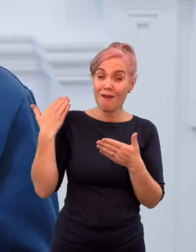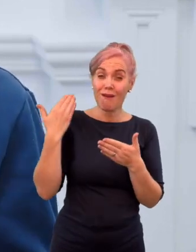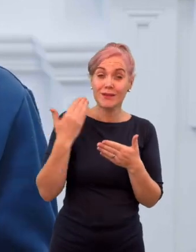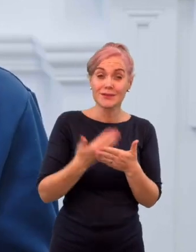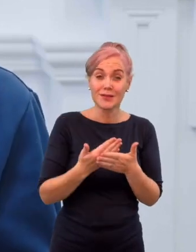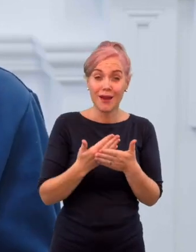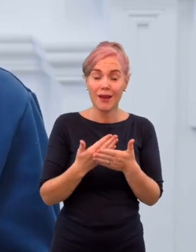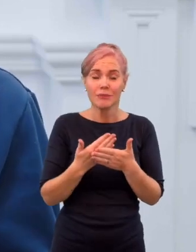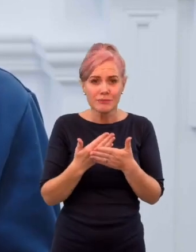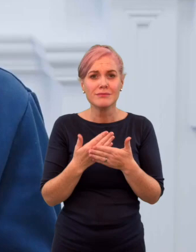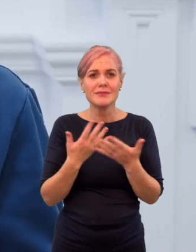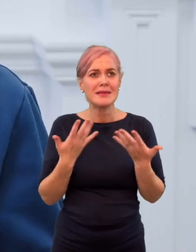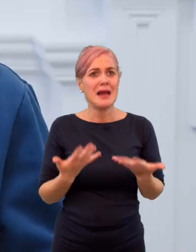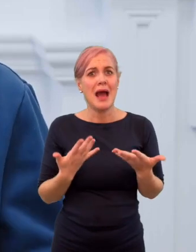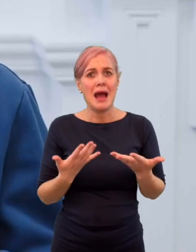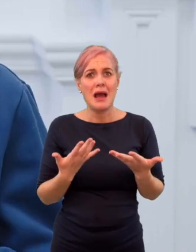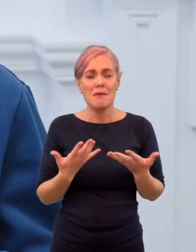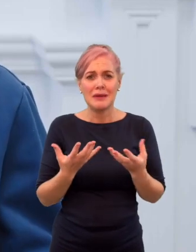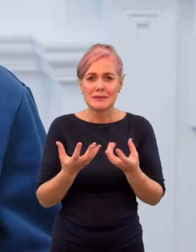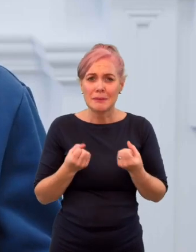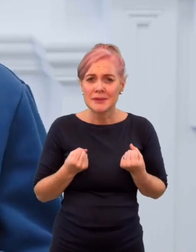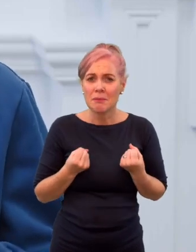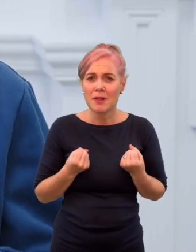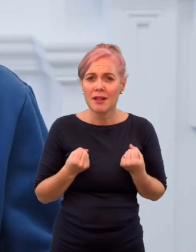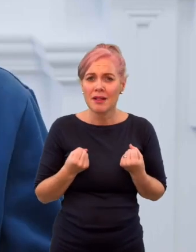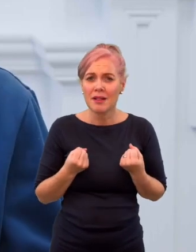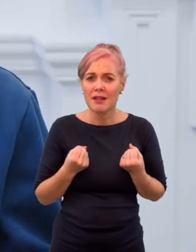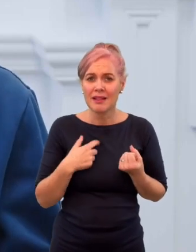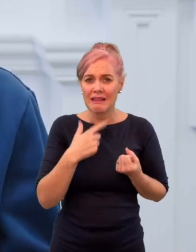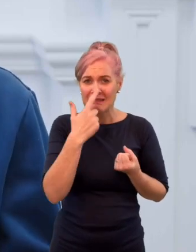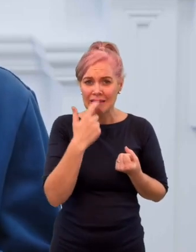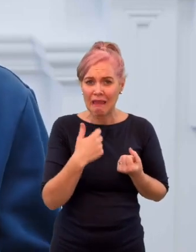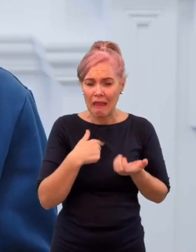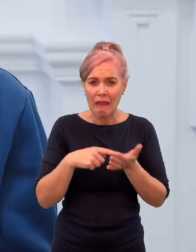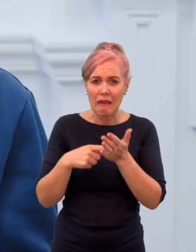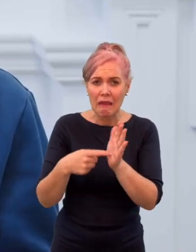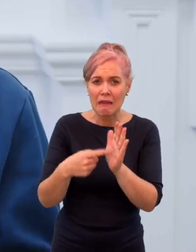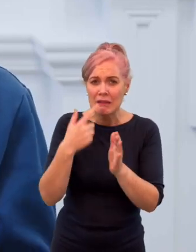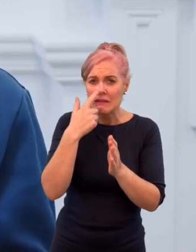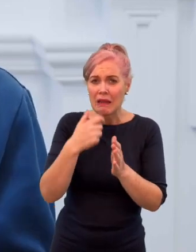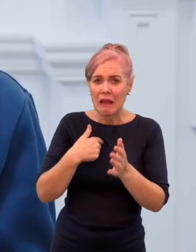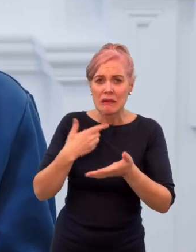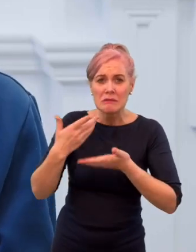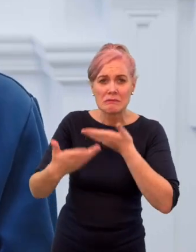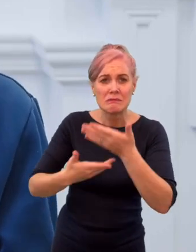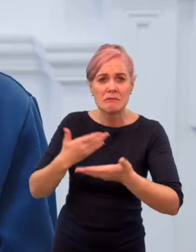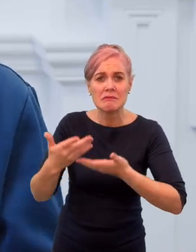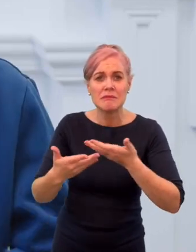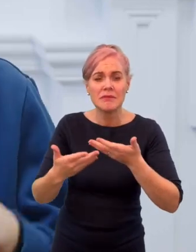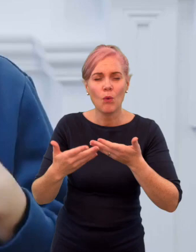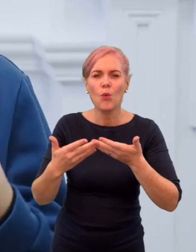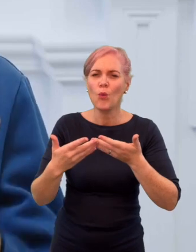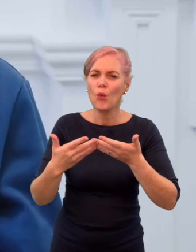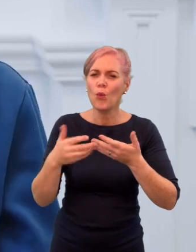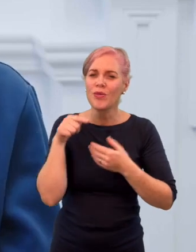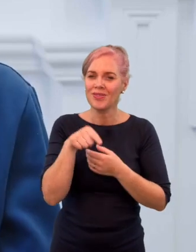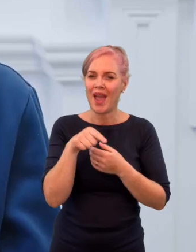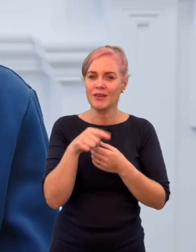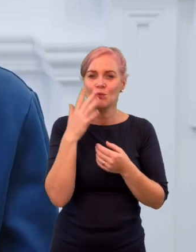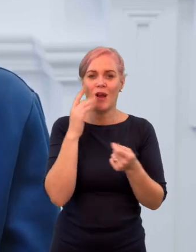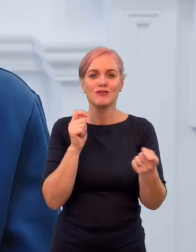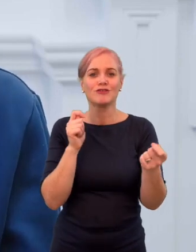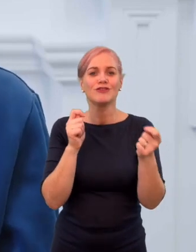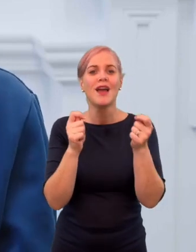for such a long time of her life. And so now she's like, okay, this is acceptable. I'm okay to feel these things and I'm okay to show